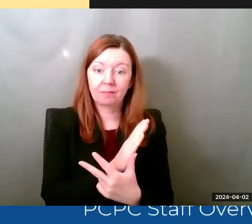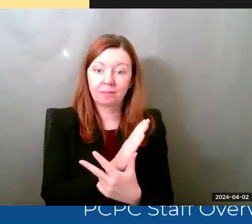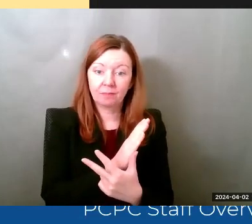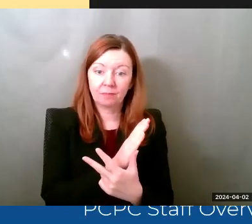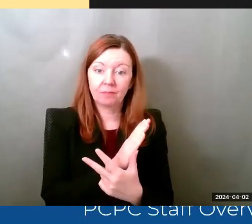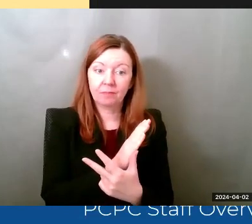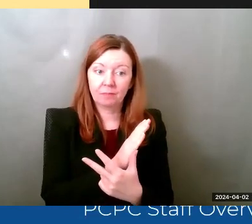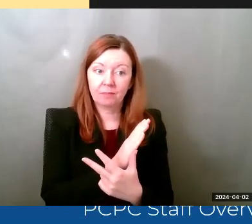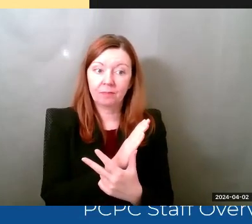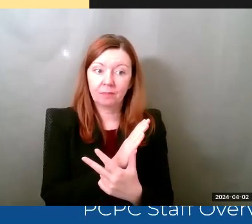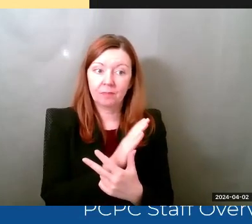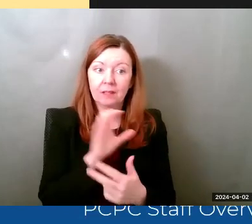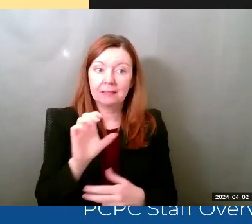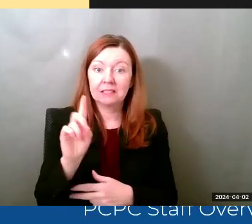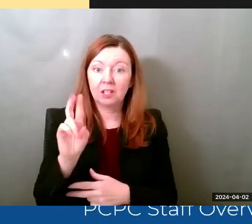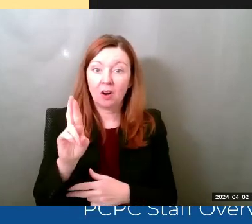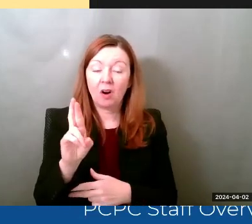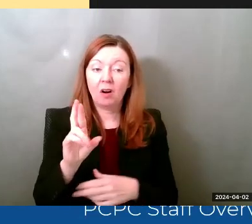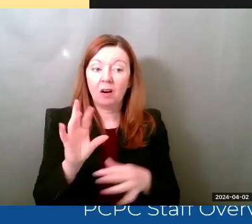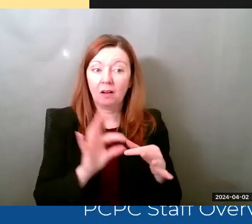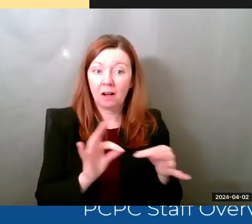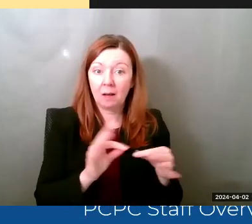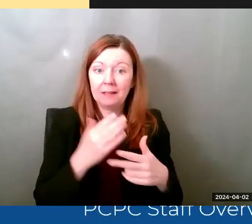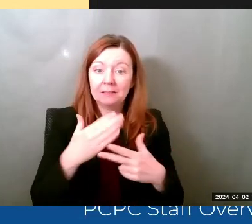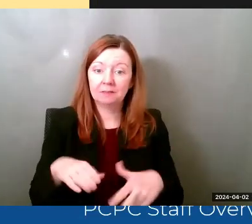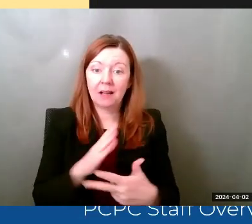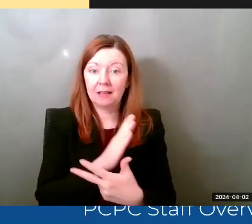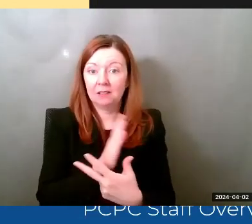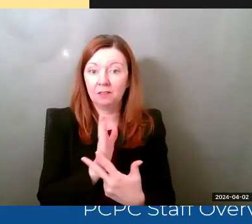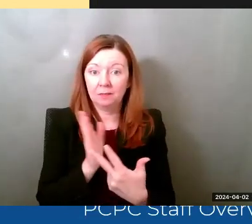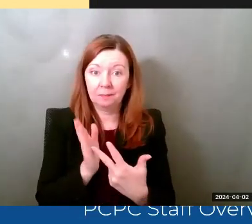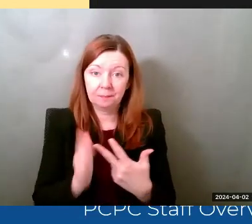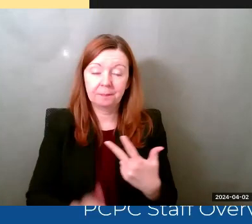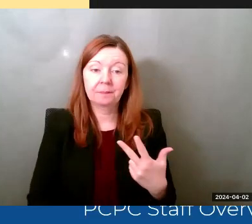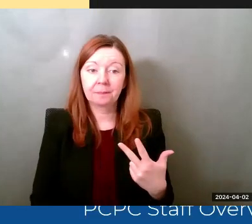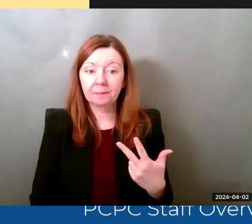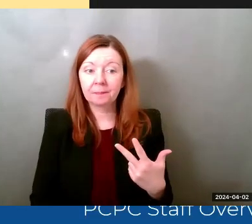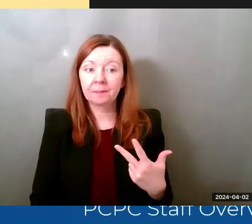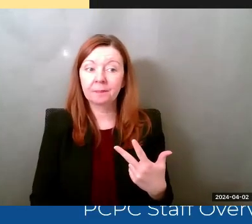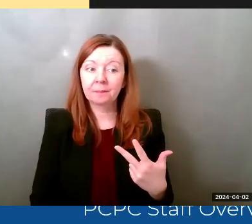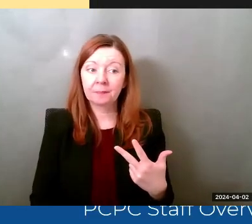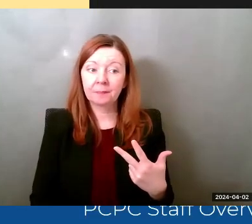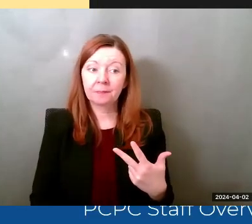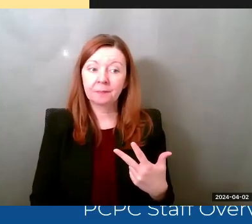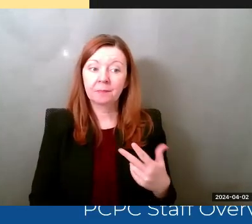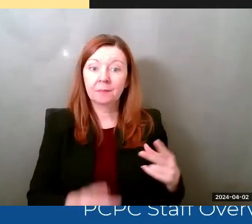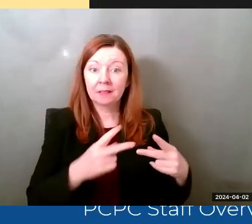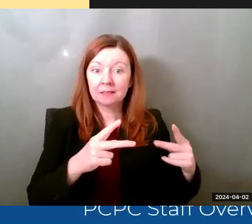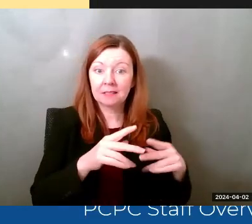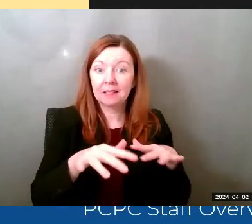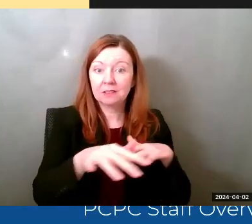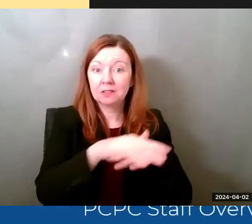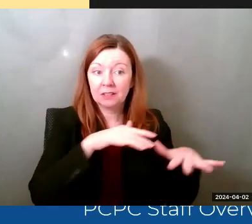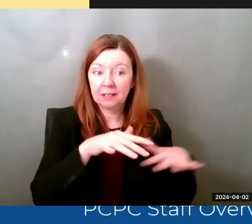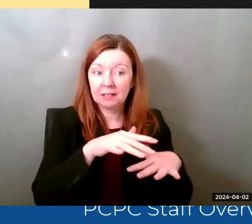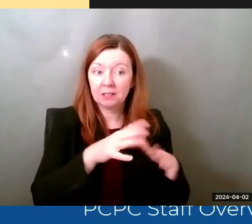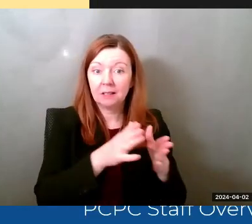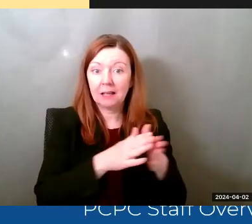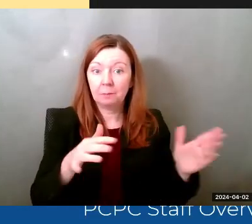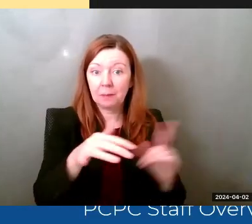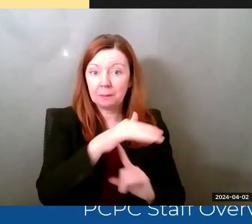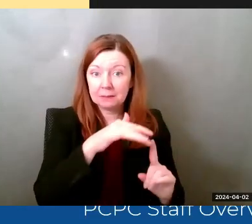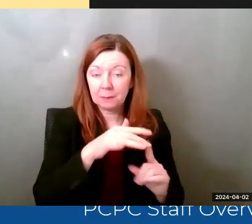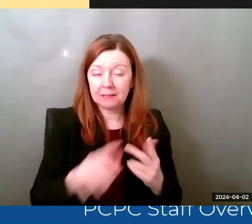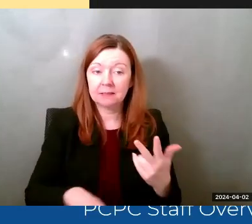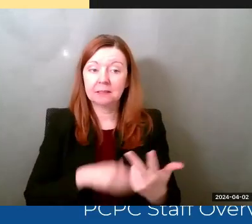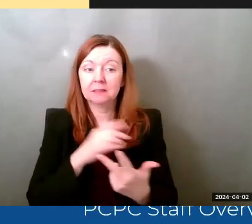Our CDR committee comments will be divided into the following 3 categories: site circulation and public